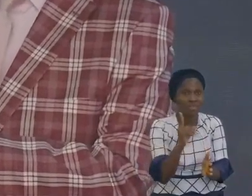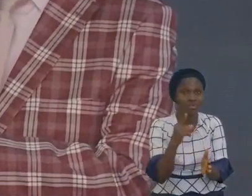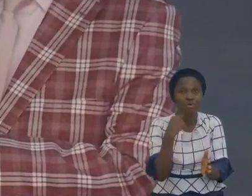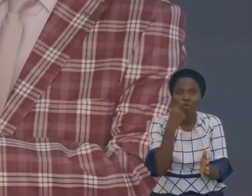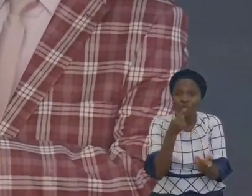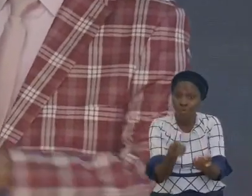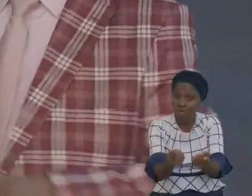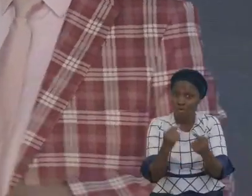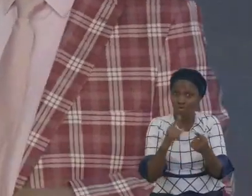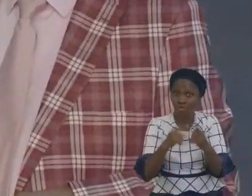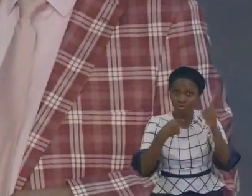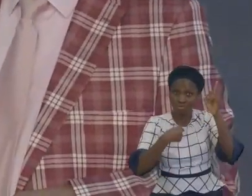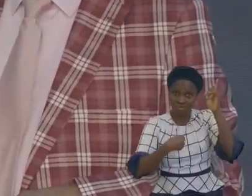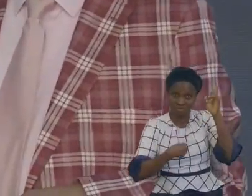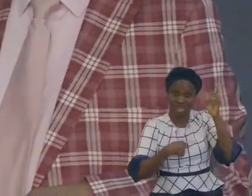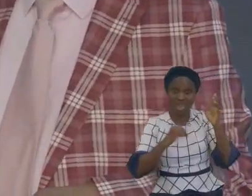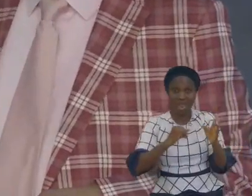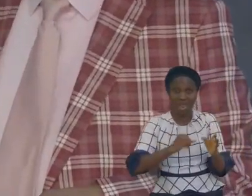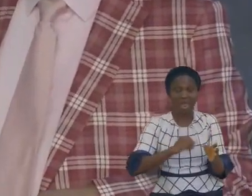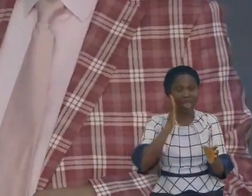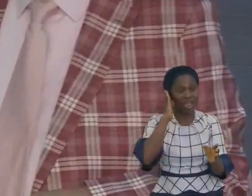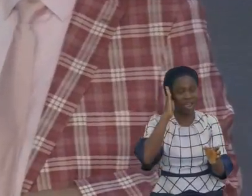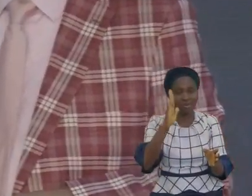cast off.